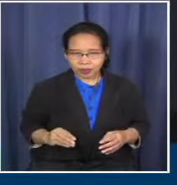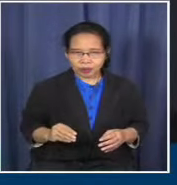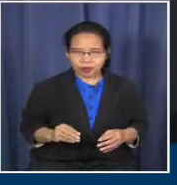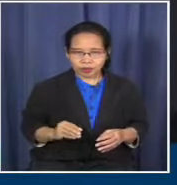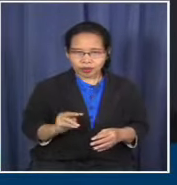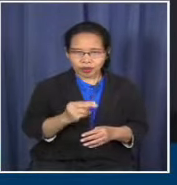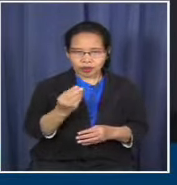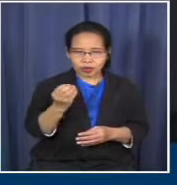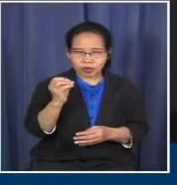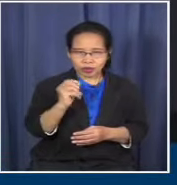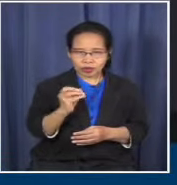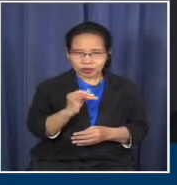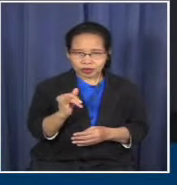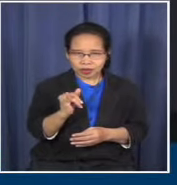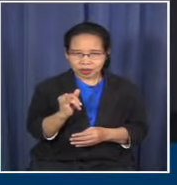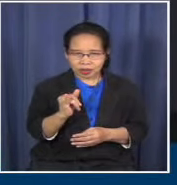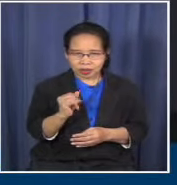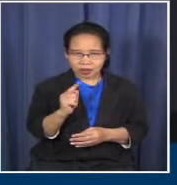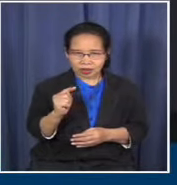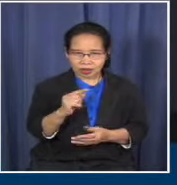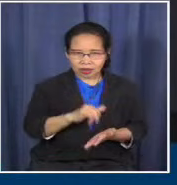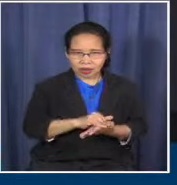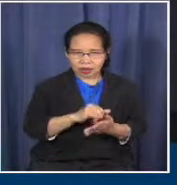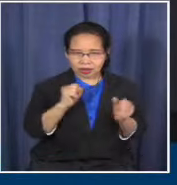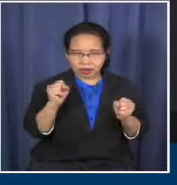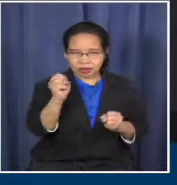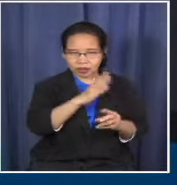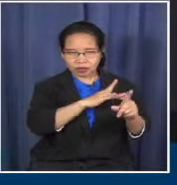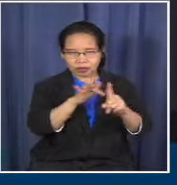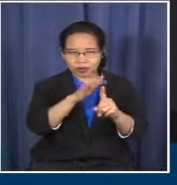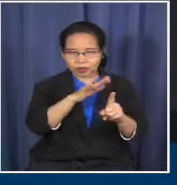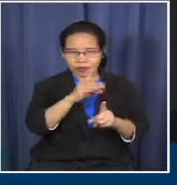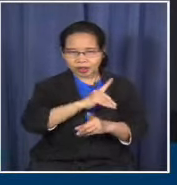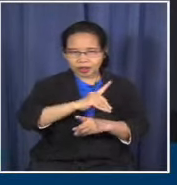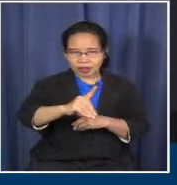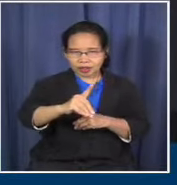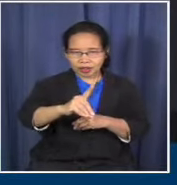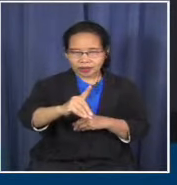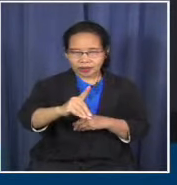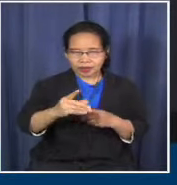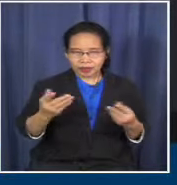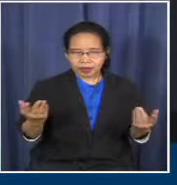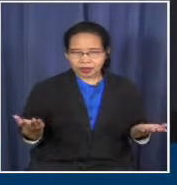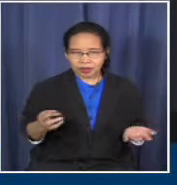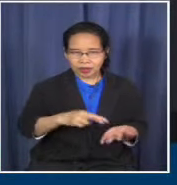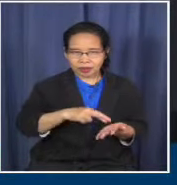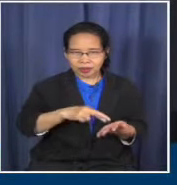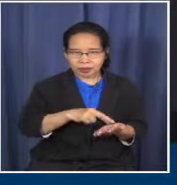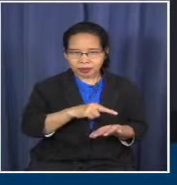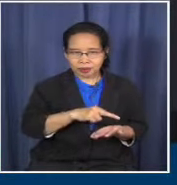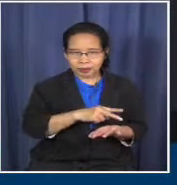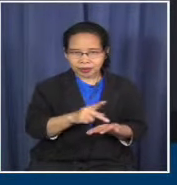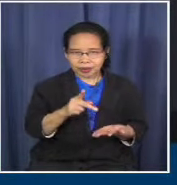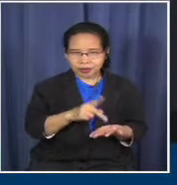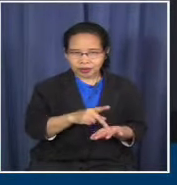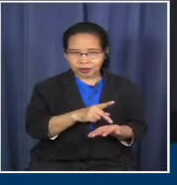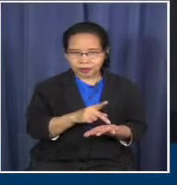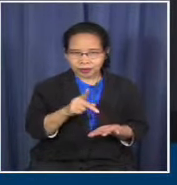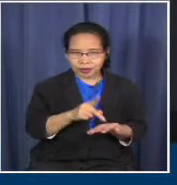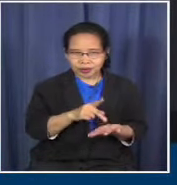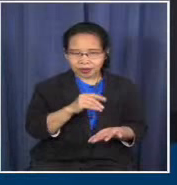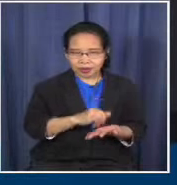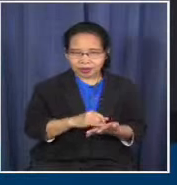on objects that we can observe directly. I want to repeat that particular part of